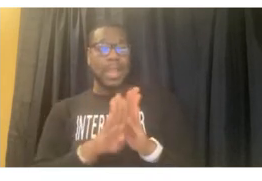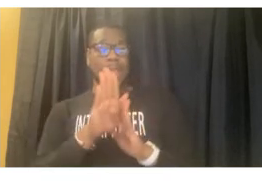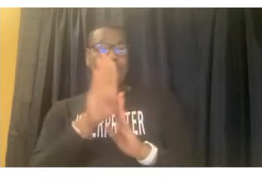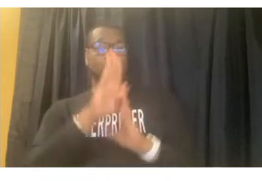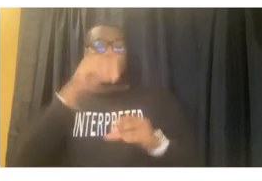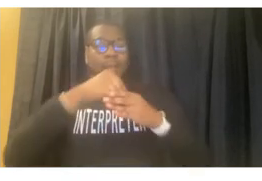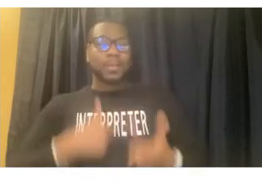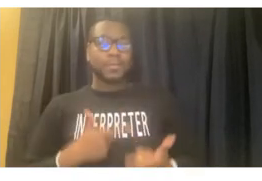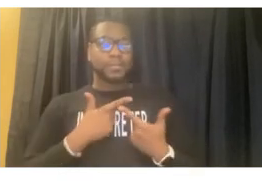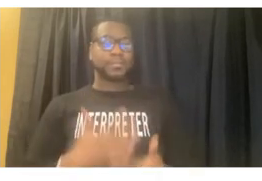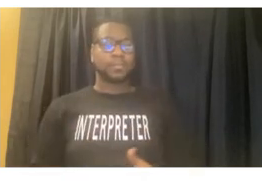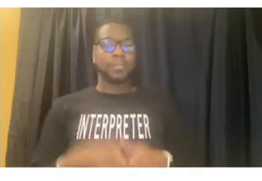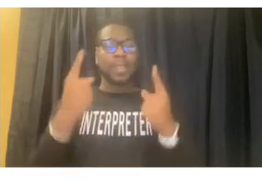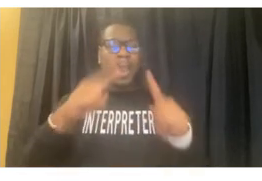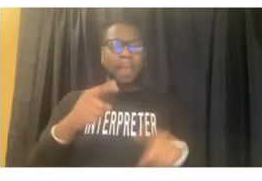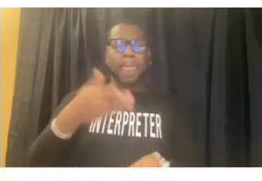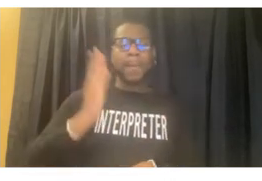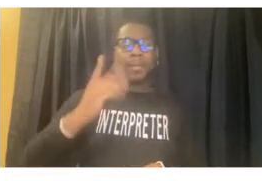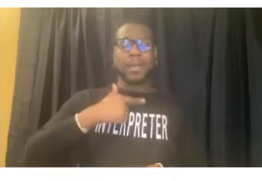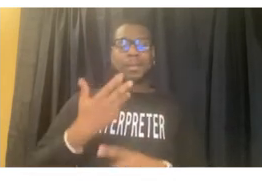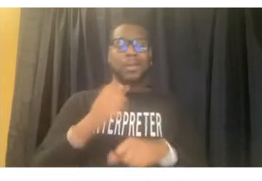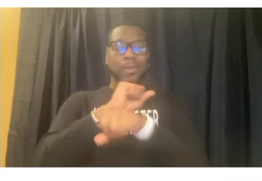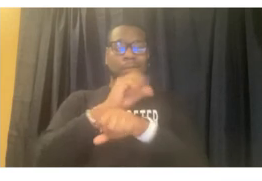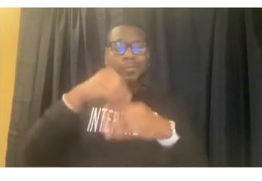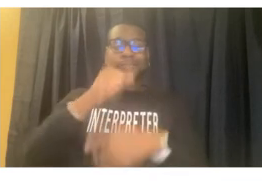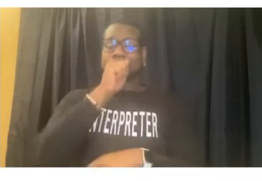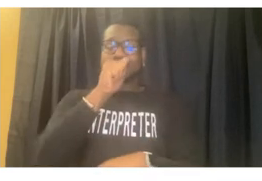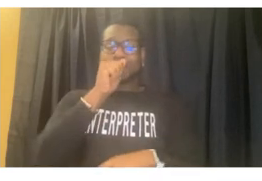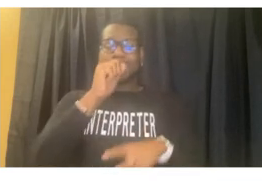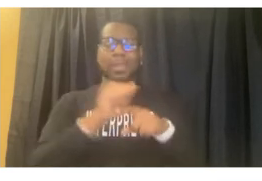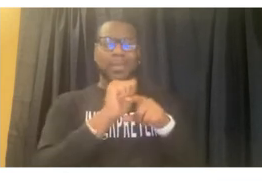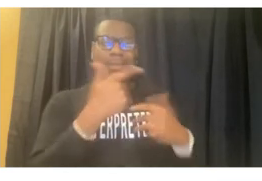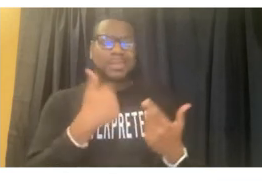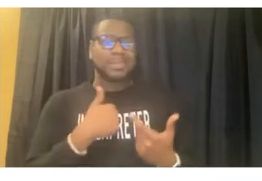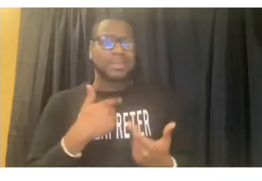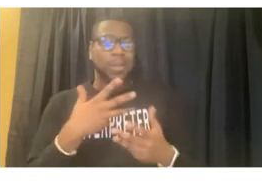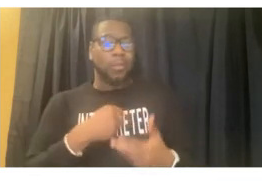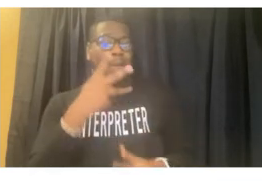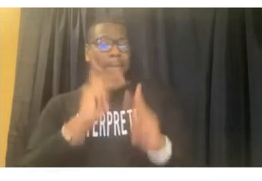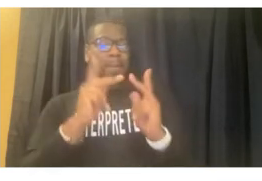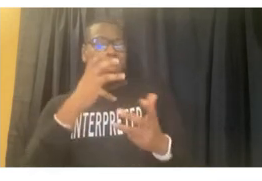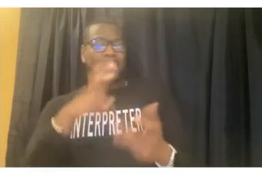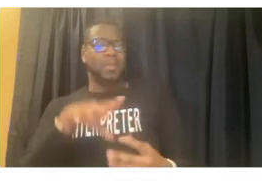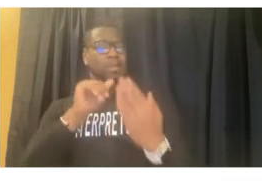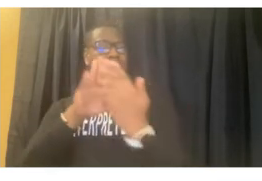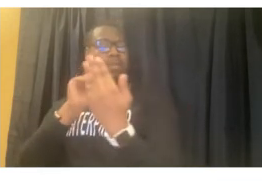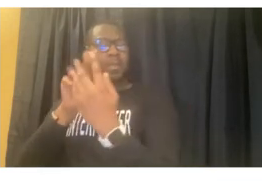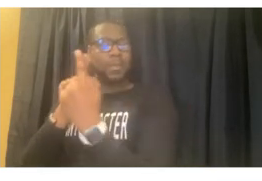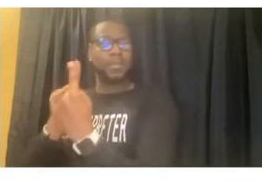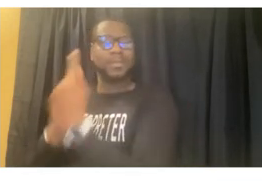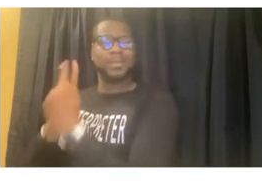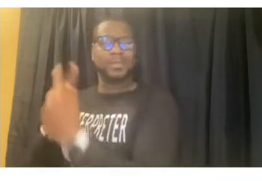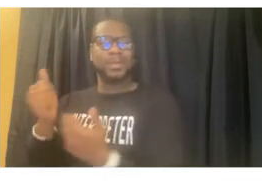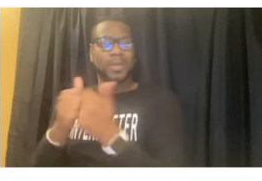folks would not come to me because they felt like they could not relate. And over time, as I've grown in the private practice that I worked at, more folks would be like, oh, Ashante's really skilled